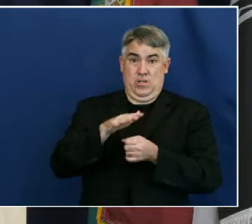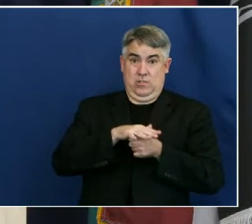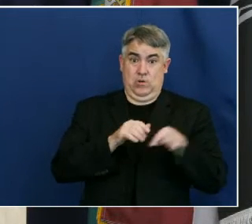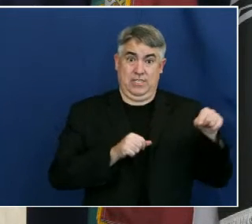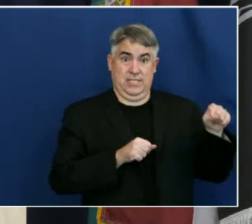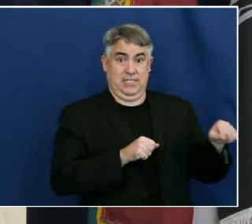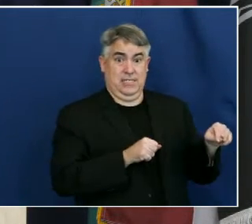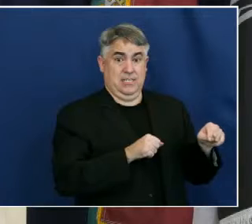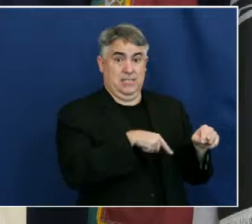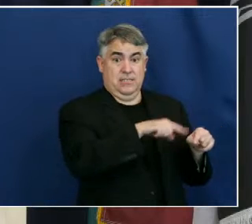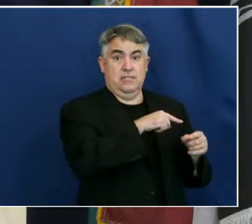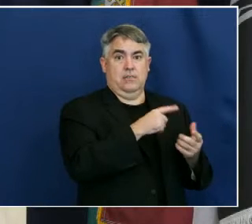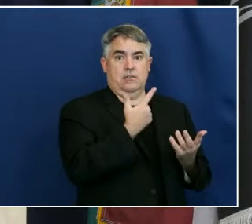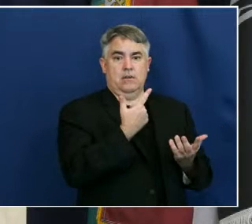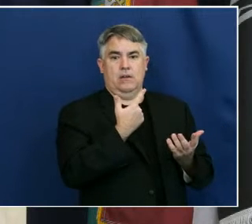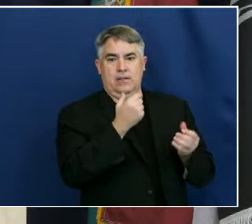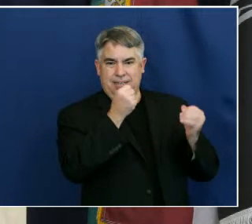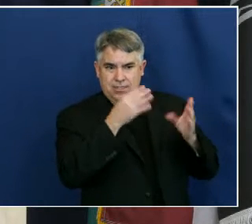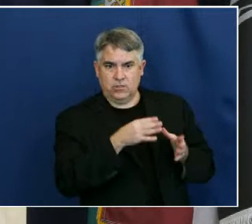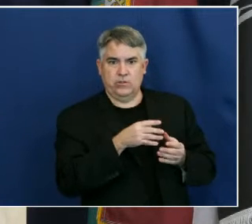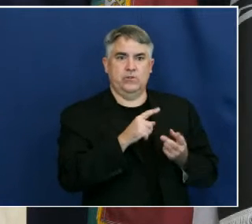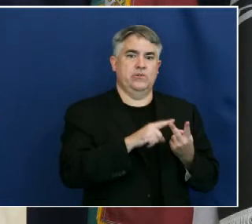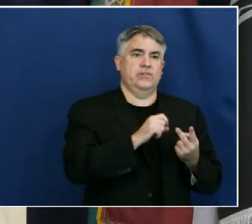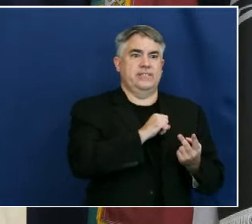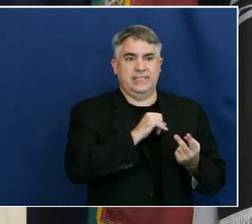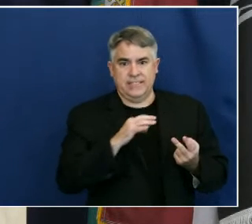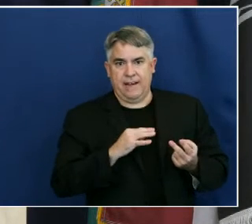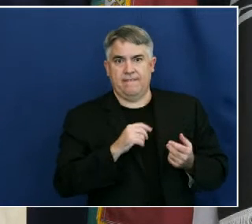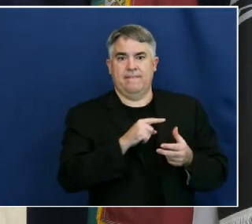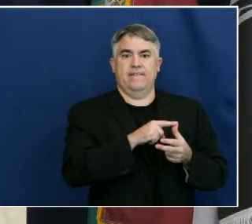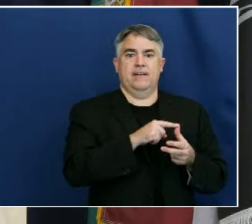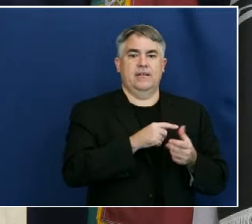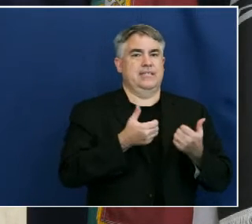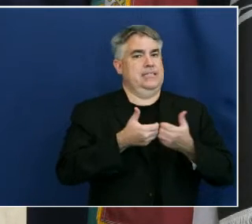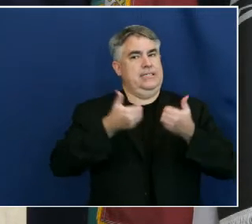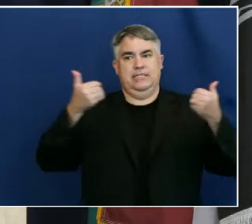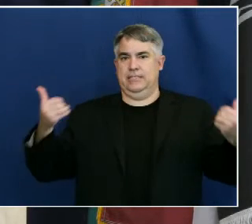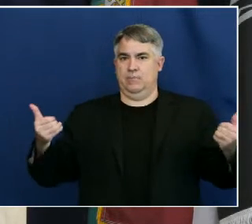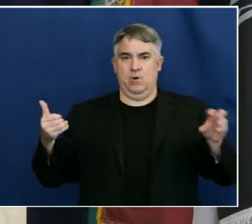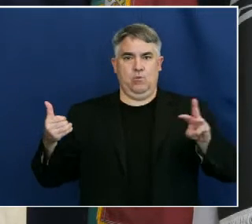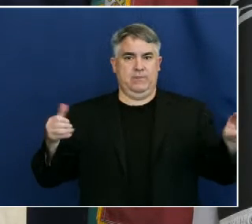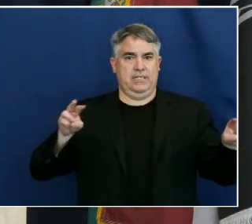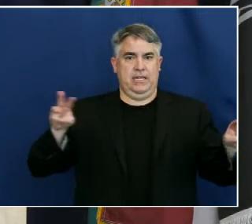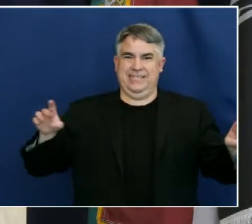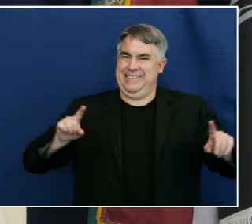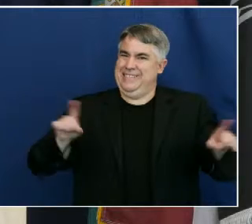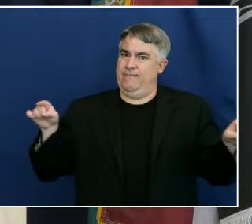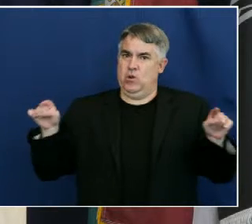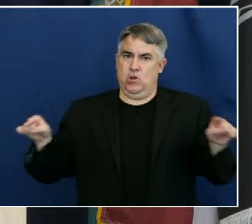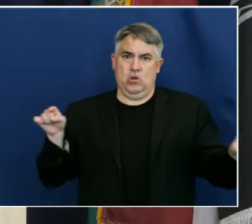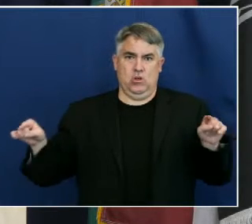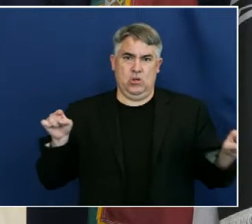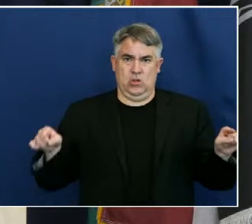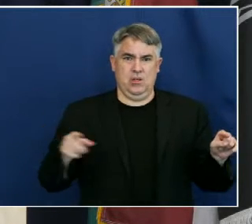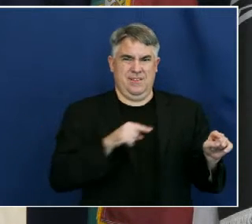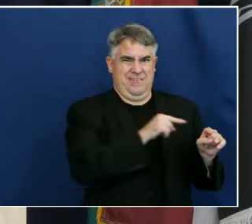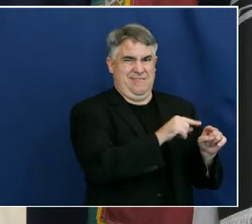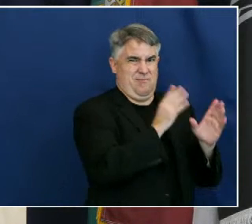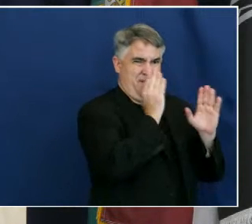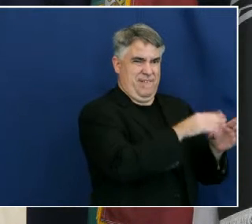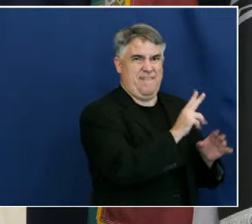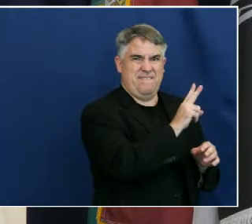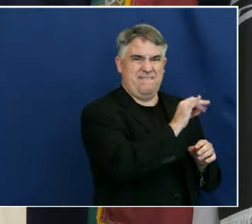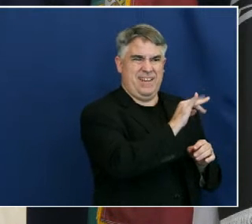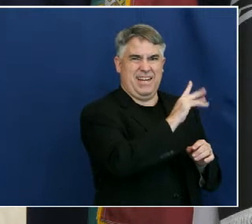VIBA. They will be scheduling, they will be administering, those will be beginning Saturday. They will take schools open or with a plan to